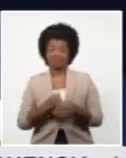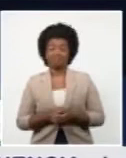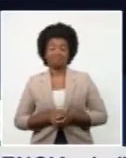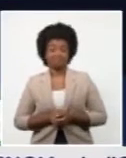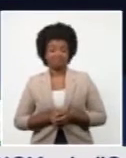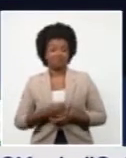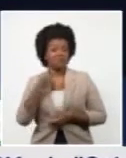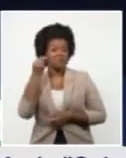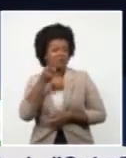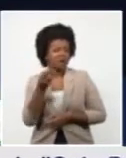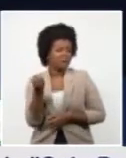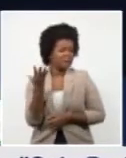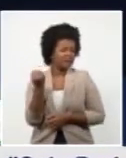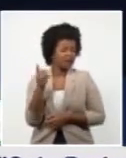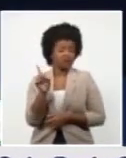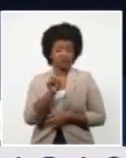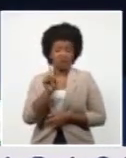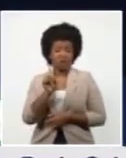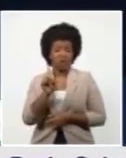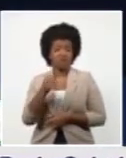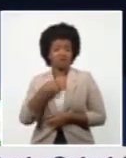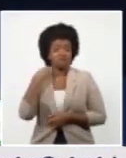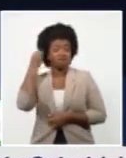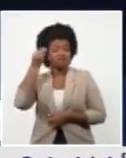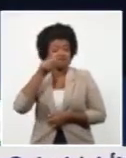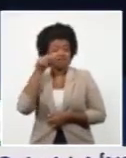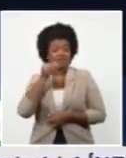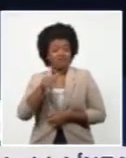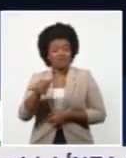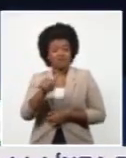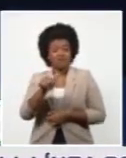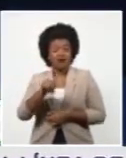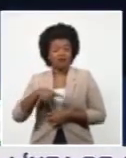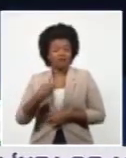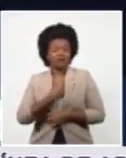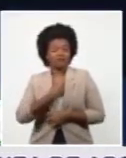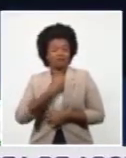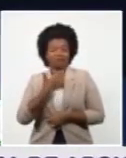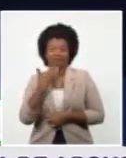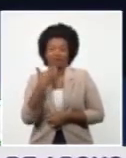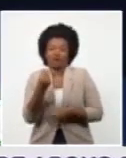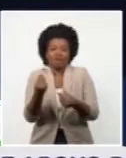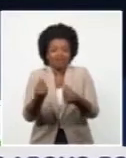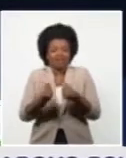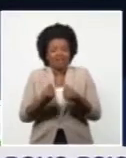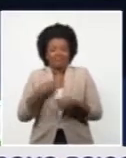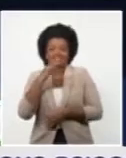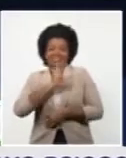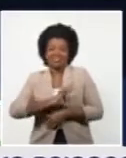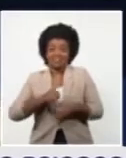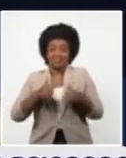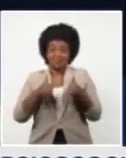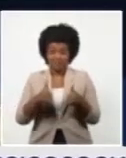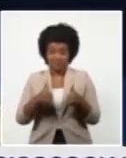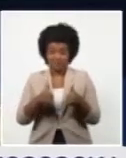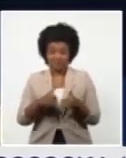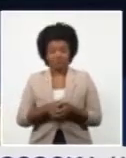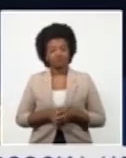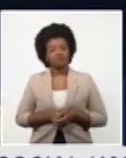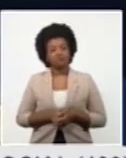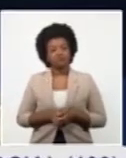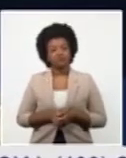And today, as a birthday gift, this is the fifth consecutive day